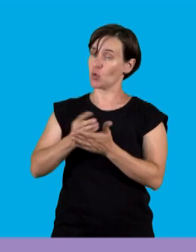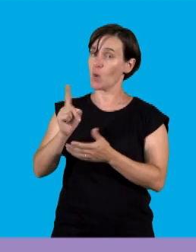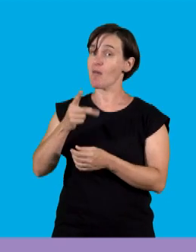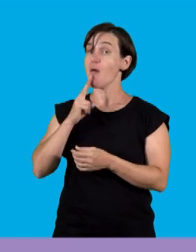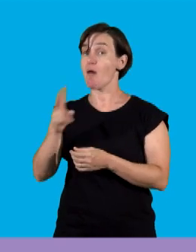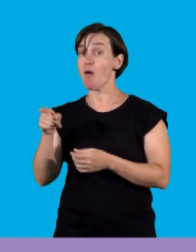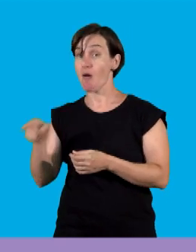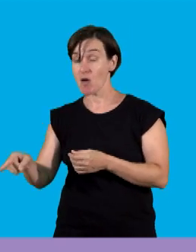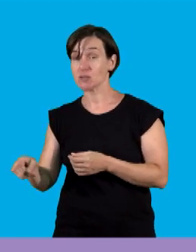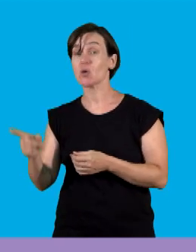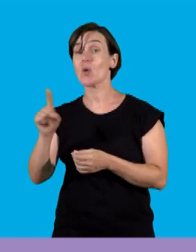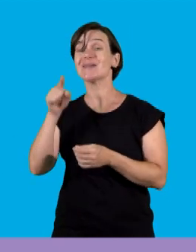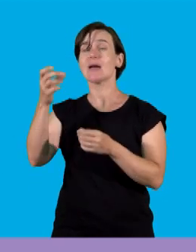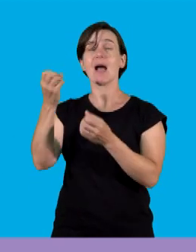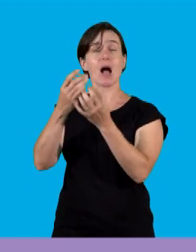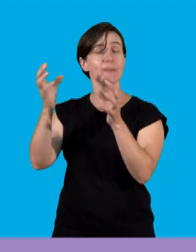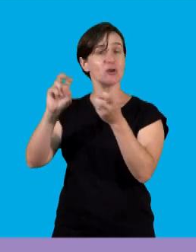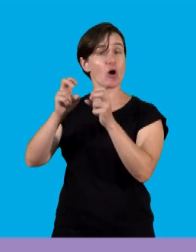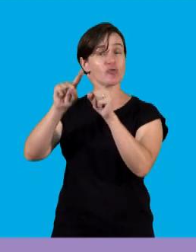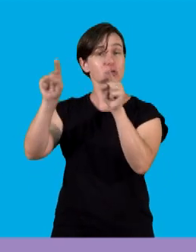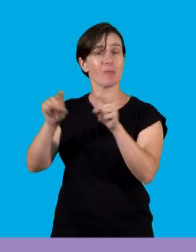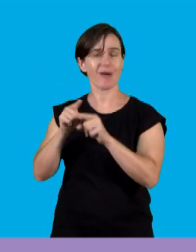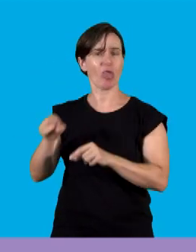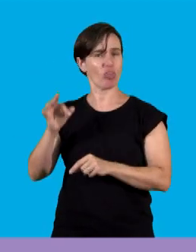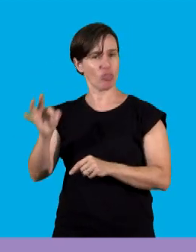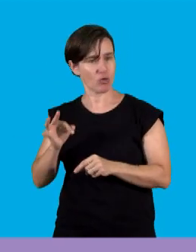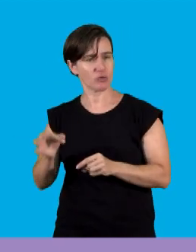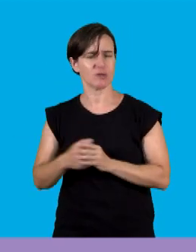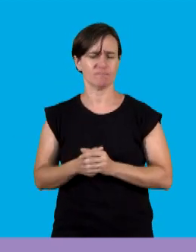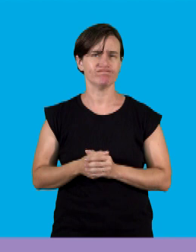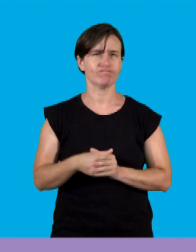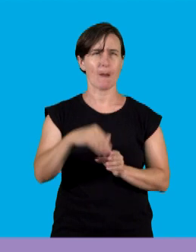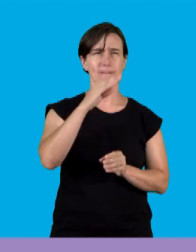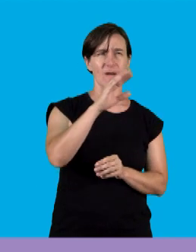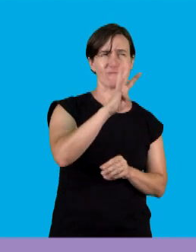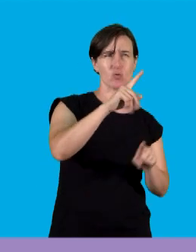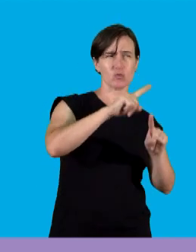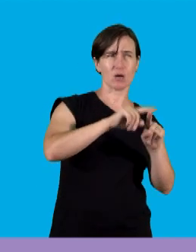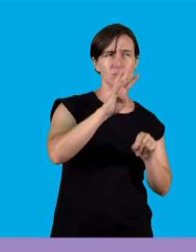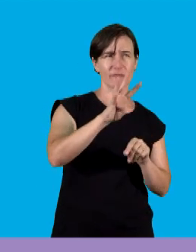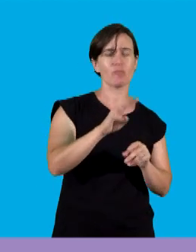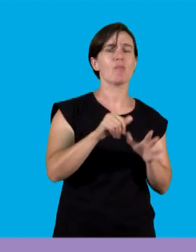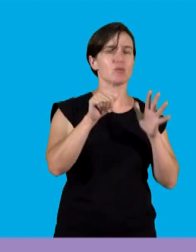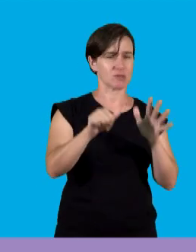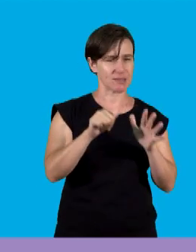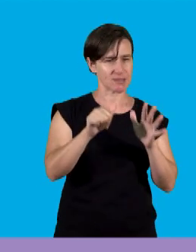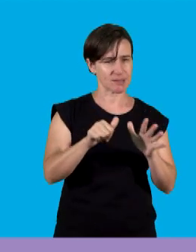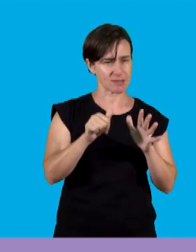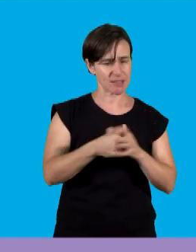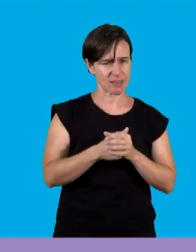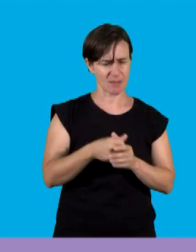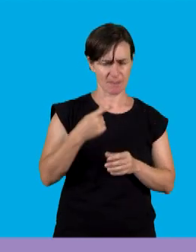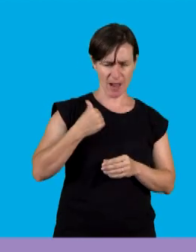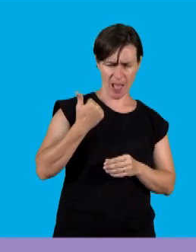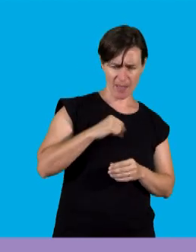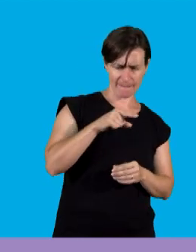constant so that we can get to our fourth term, which is 13. So 4 multiplied by 4 is 16. Now